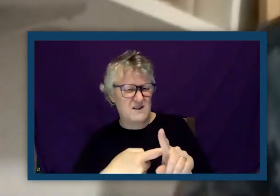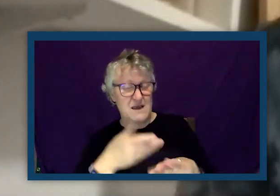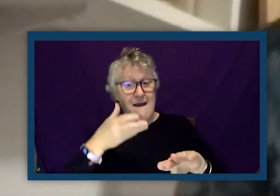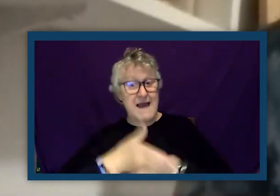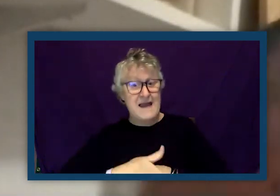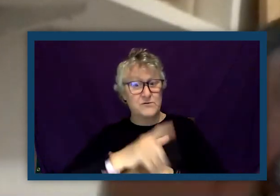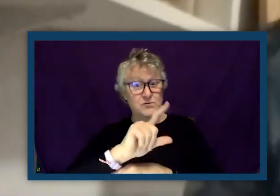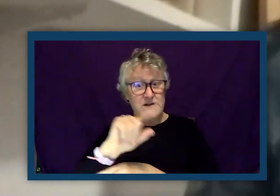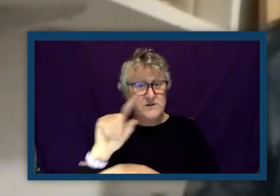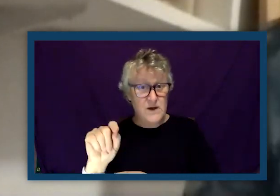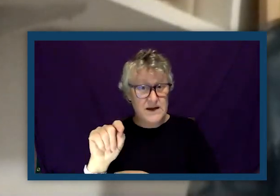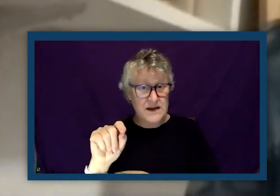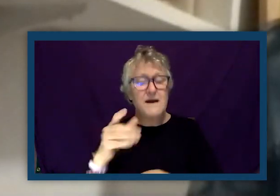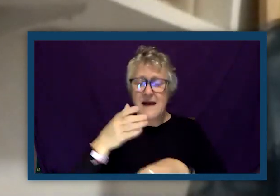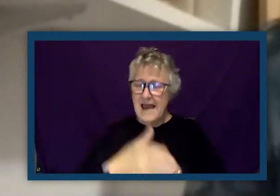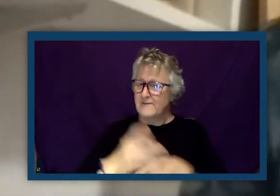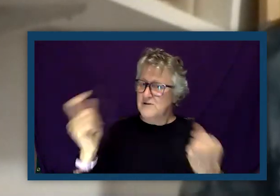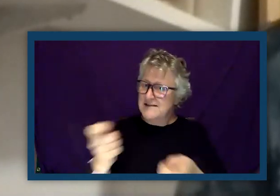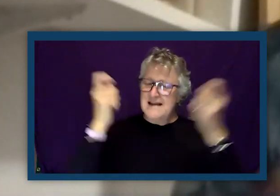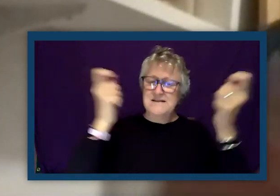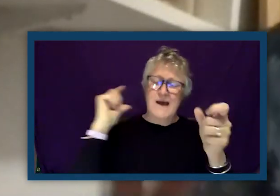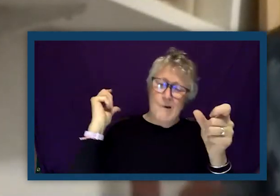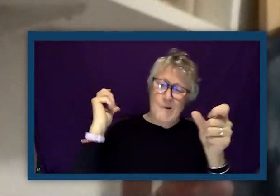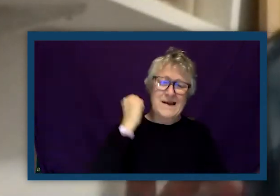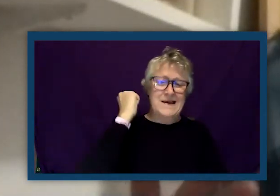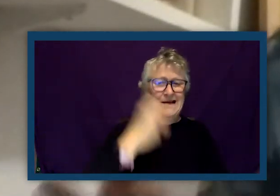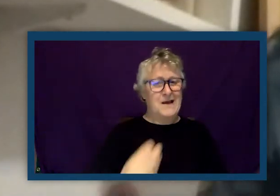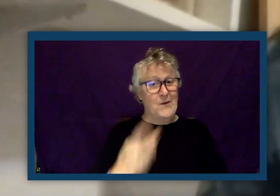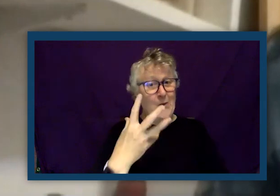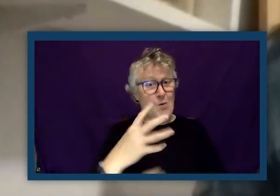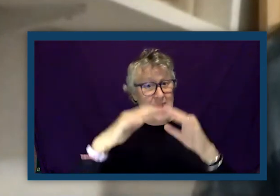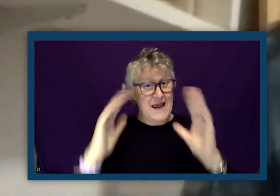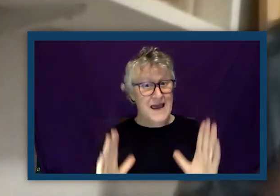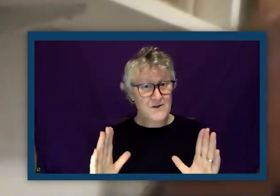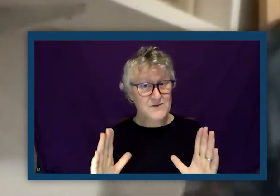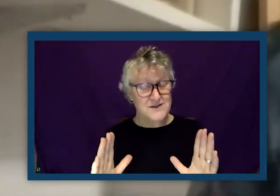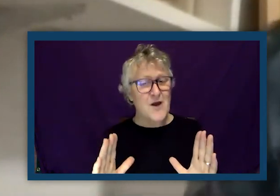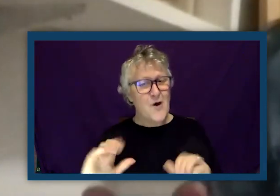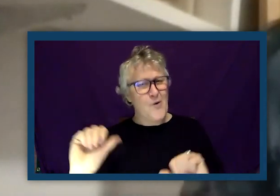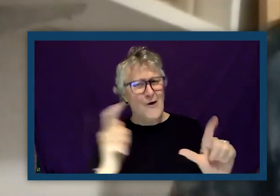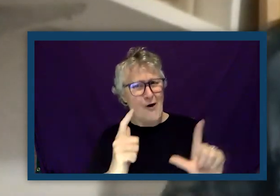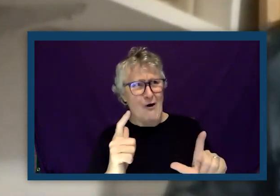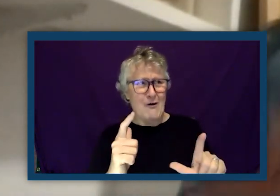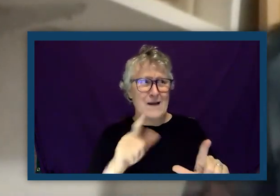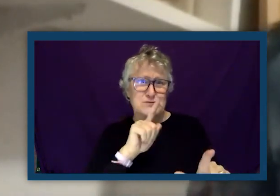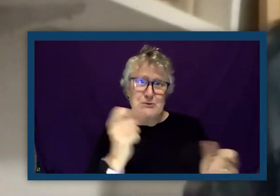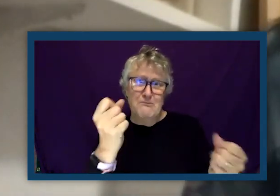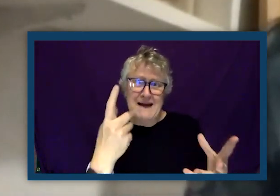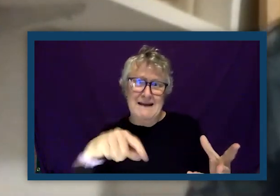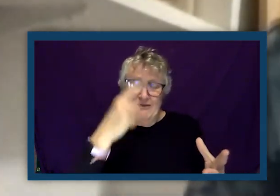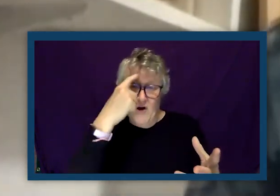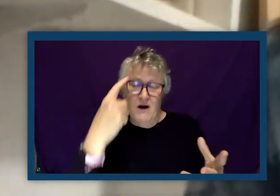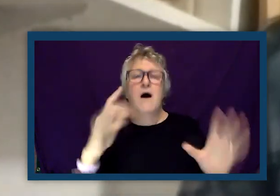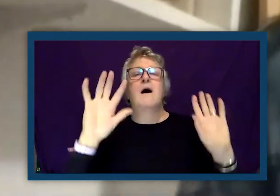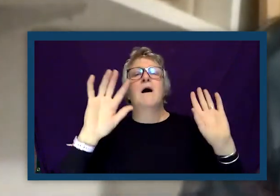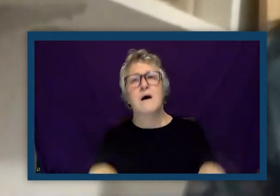after our successes around winning the White House, I'm sure some of us thought that it was time to rest. However, the far right here